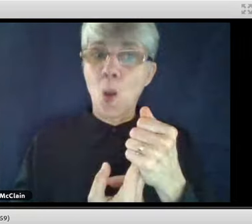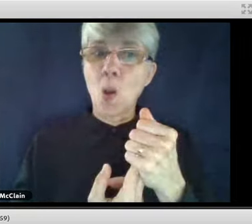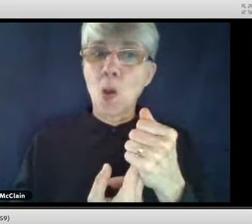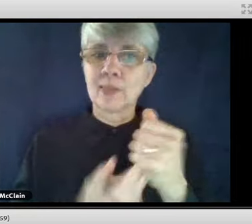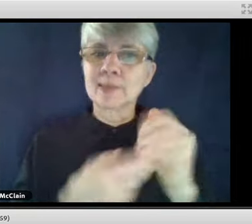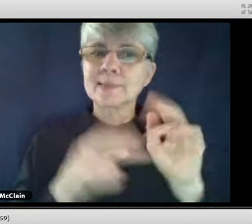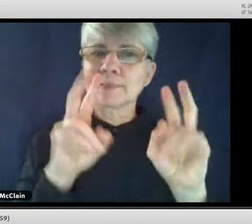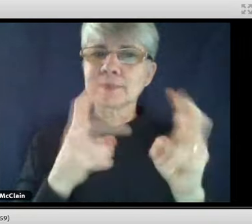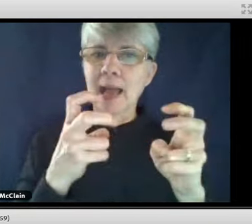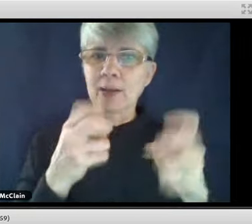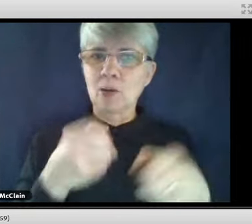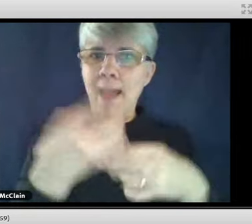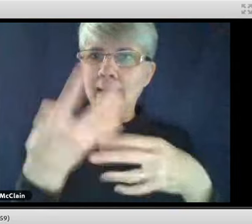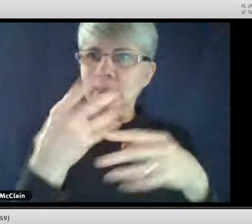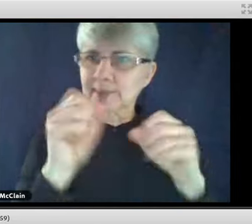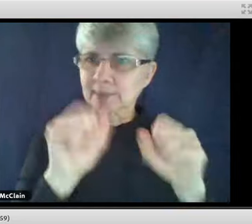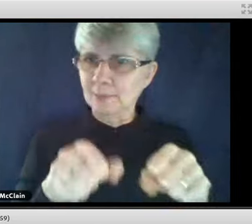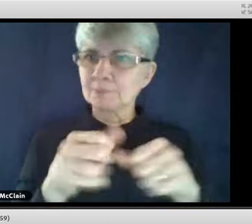access